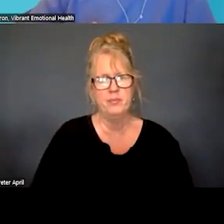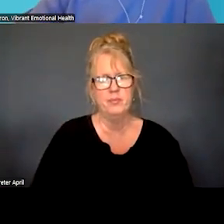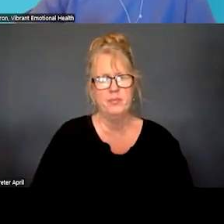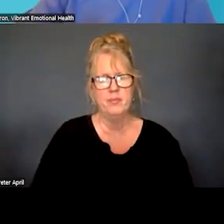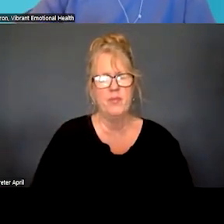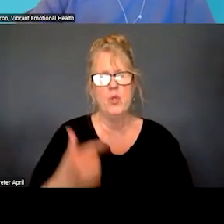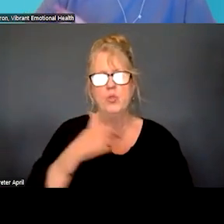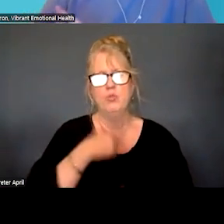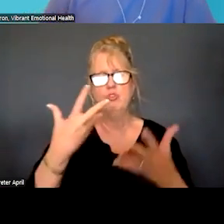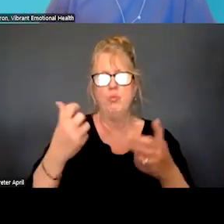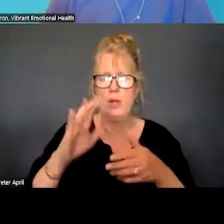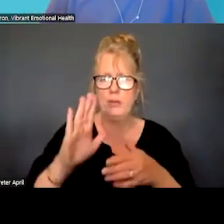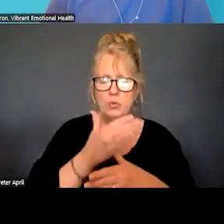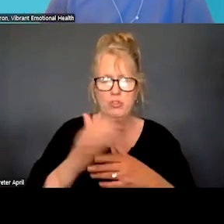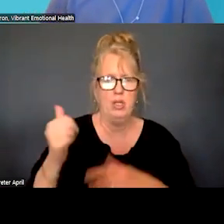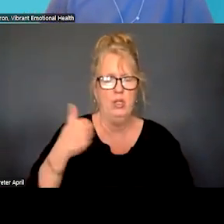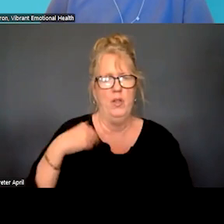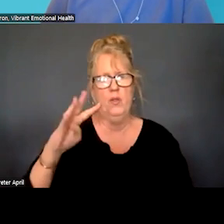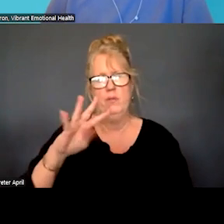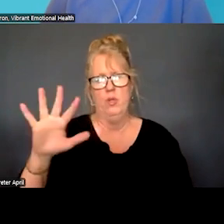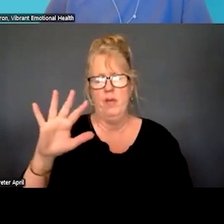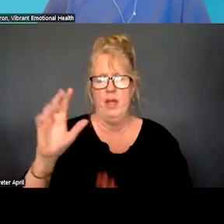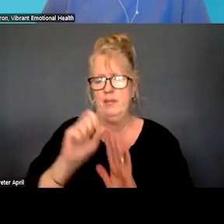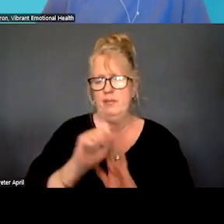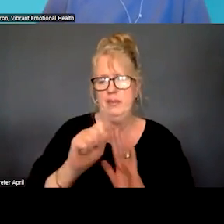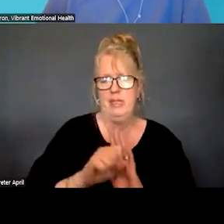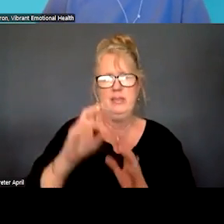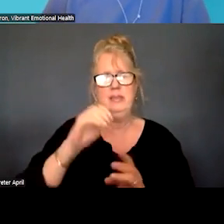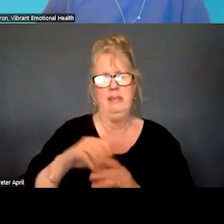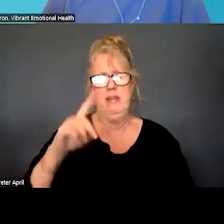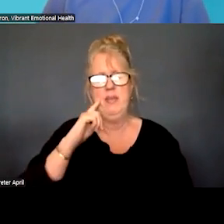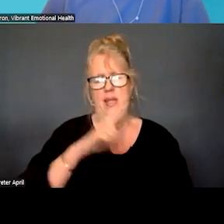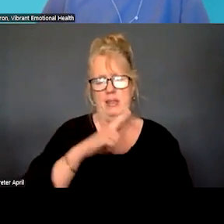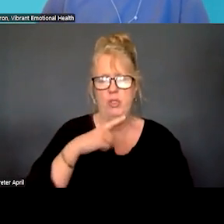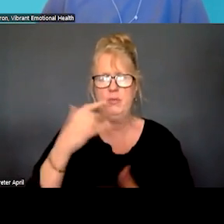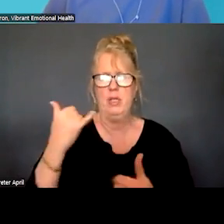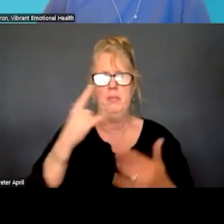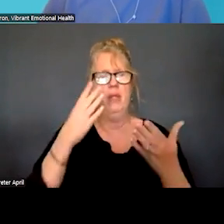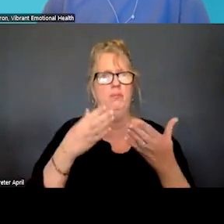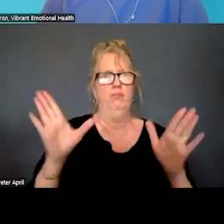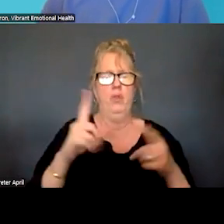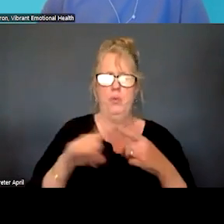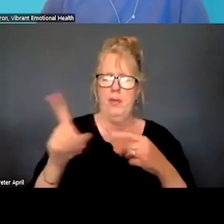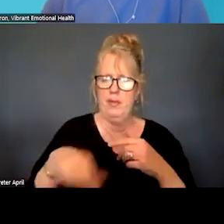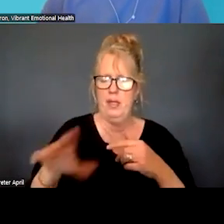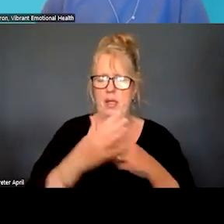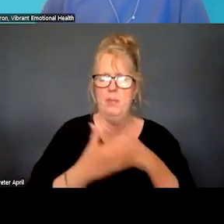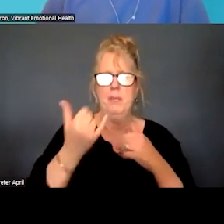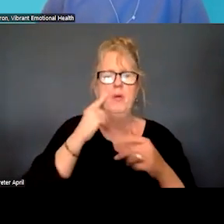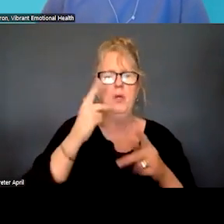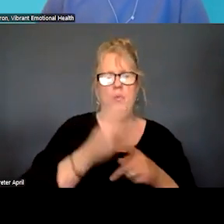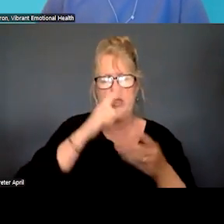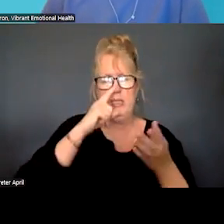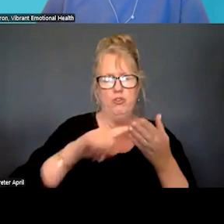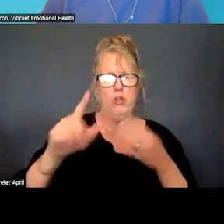just want to share that there are 45 states in legislative session right now. A lot of things happening across the country, and we're keeping track of all of it,